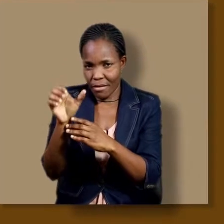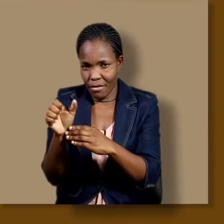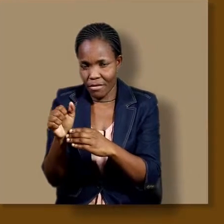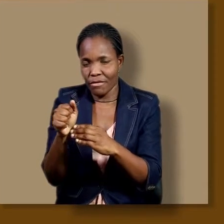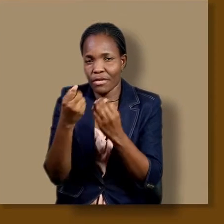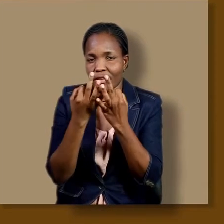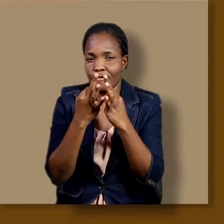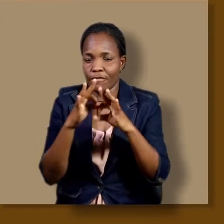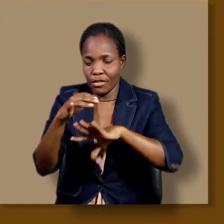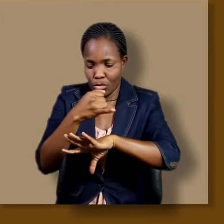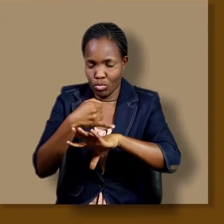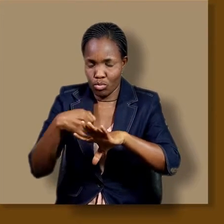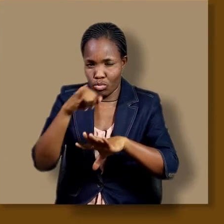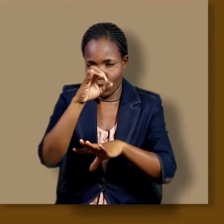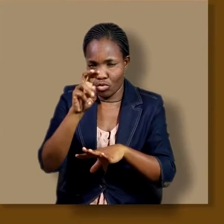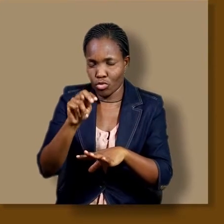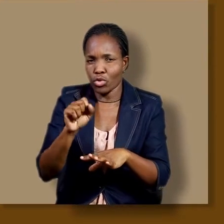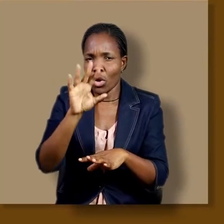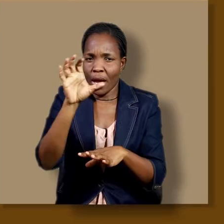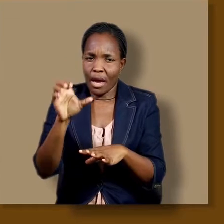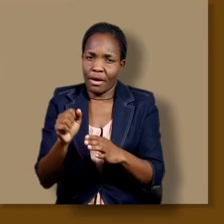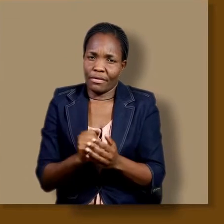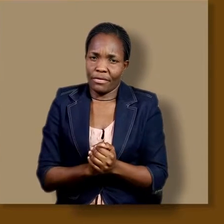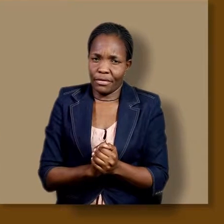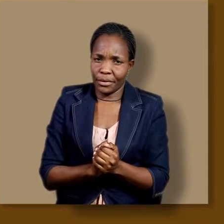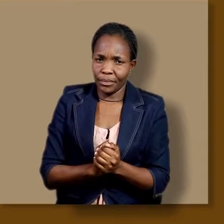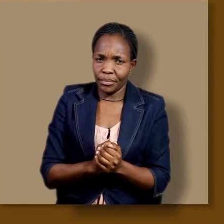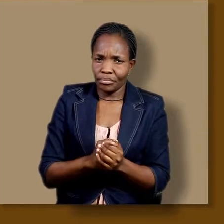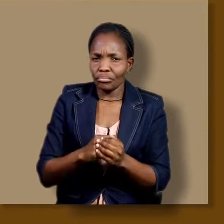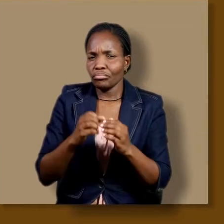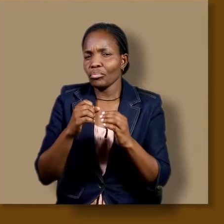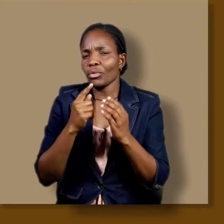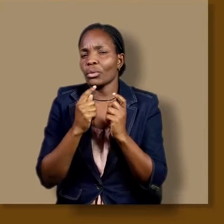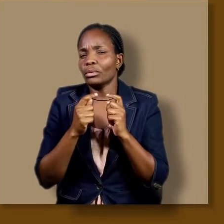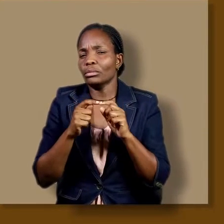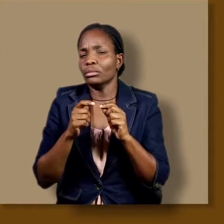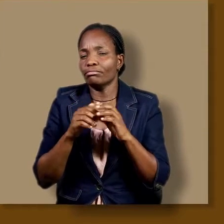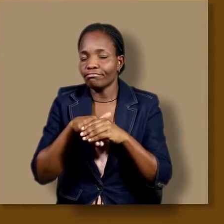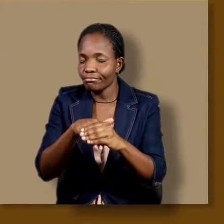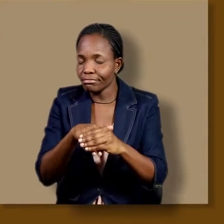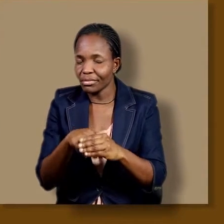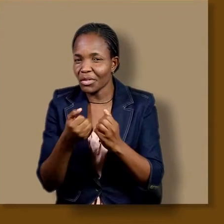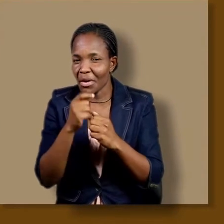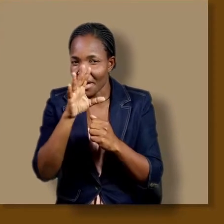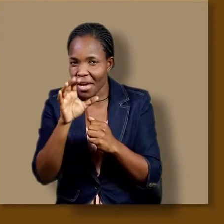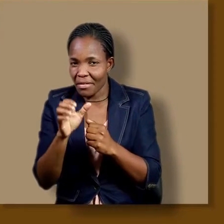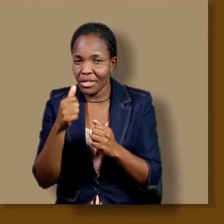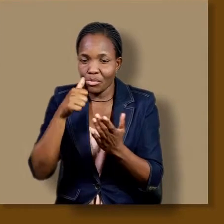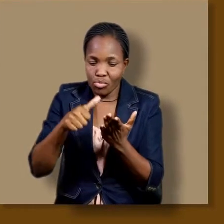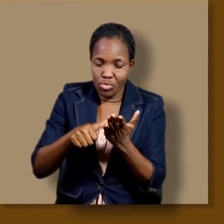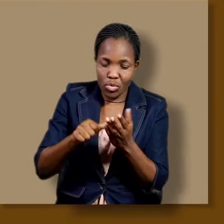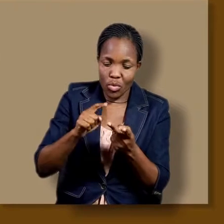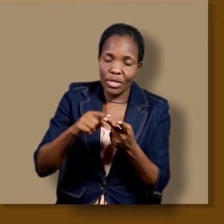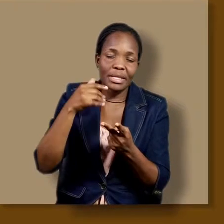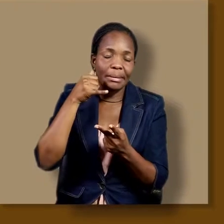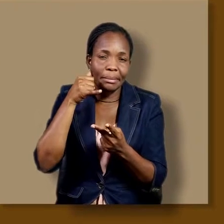zone, cooperation on African maritime transport and civil aviation, postal and